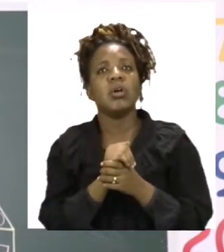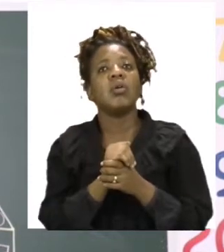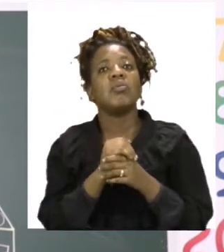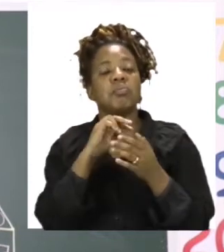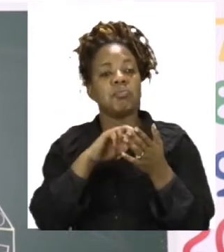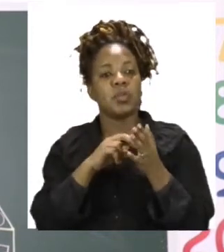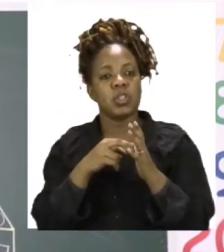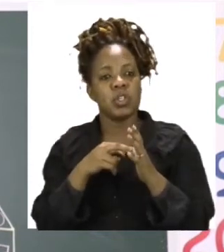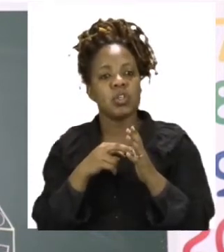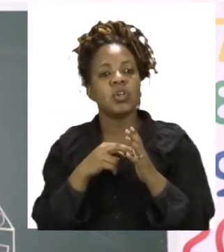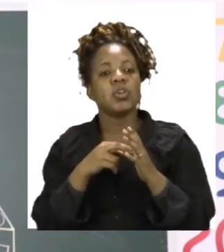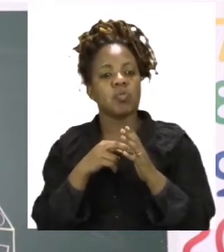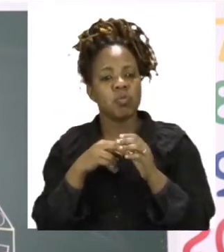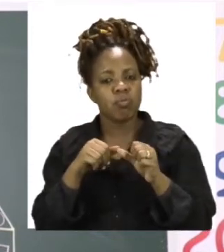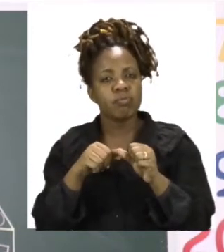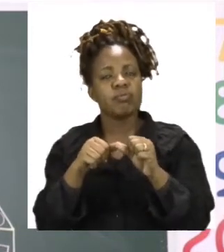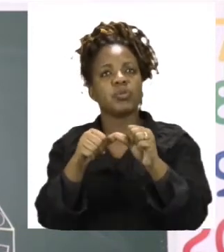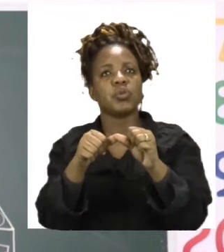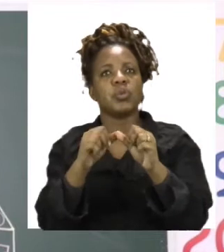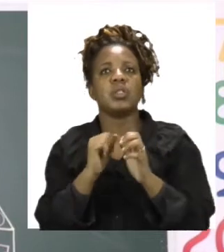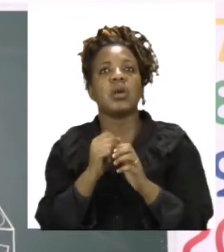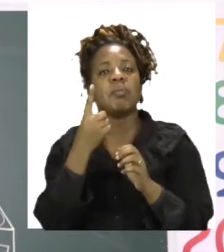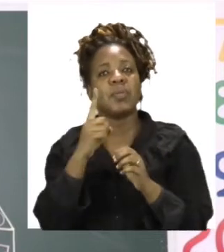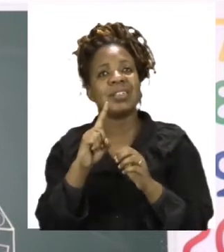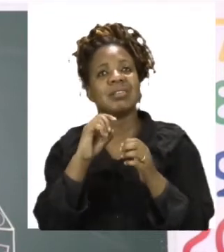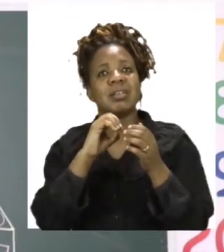forward. But any number that